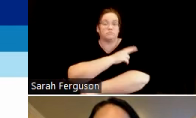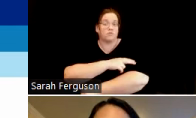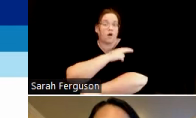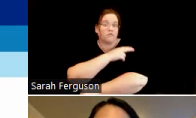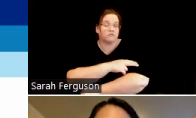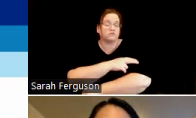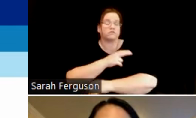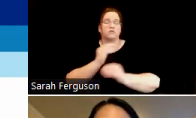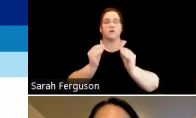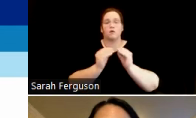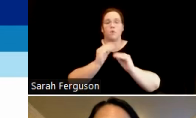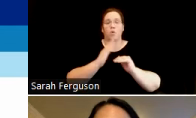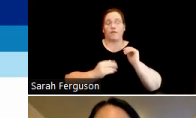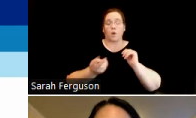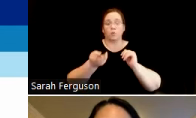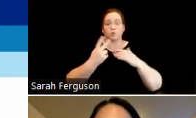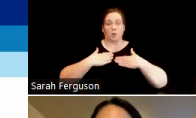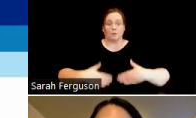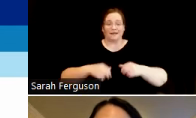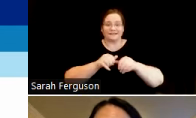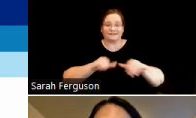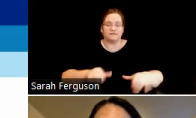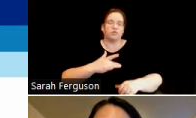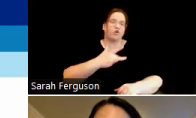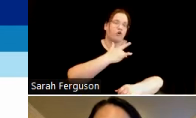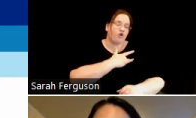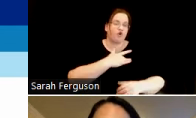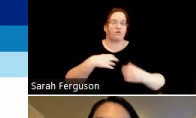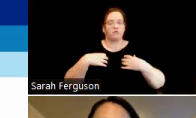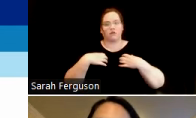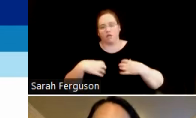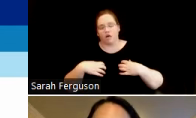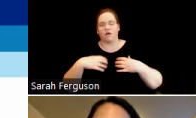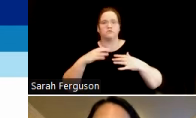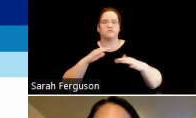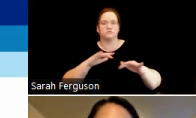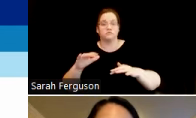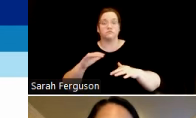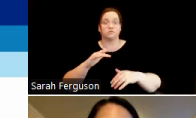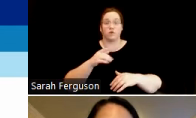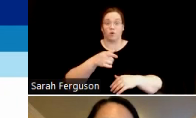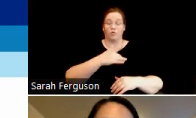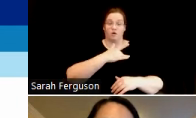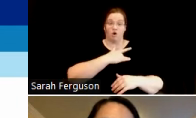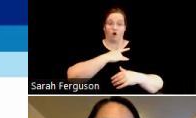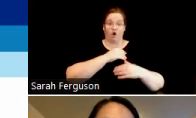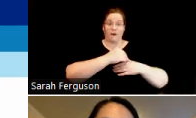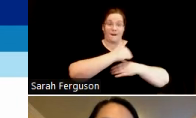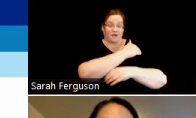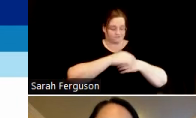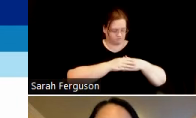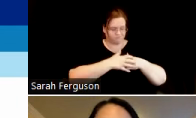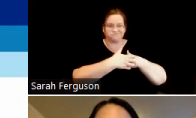2 body systems are involved, including the heart. So myocarditis may be present and may be severe. And